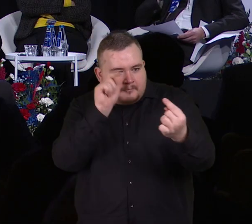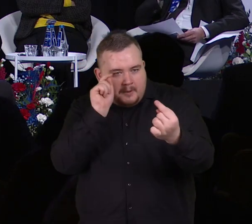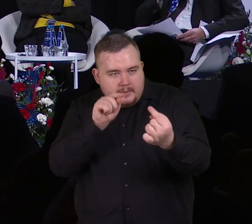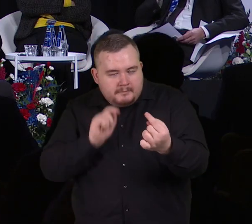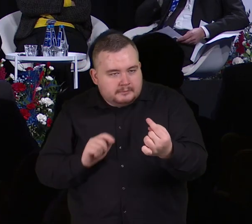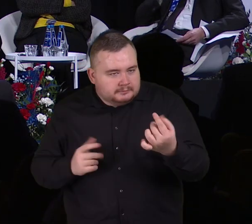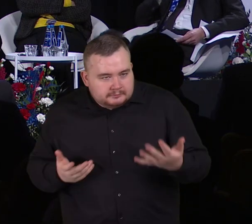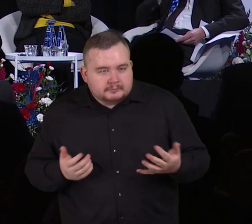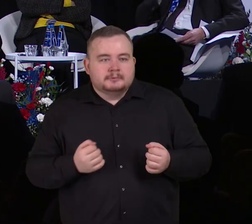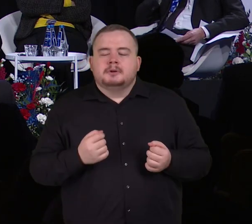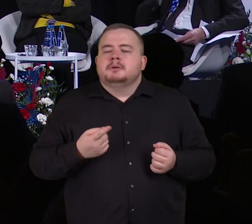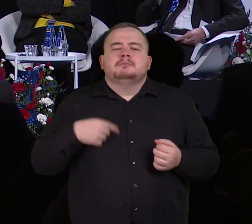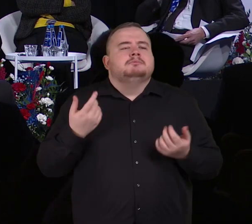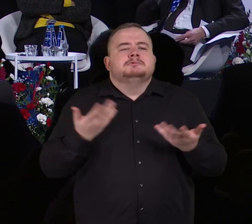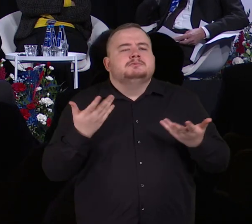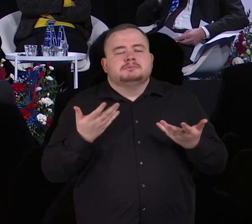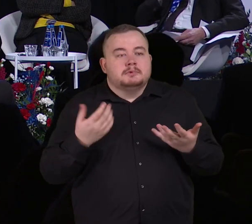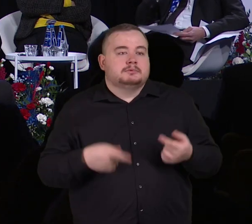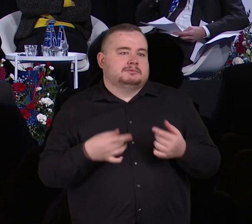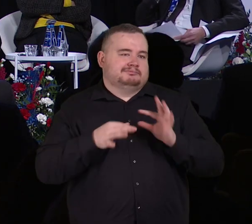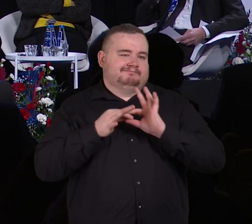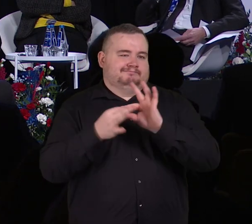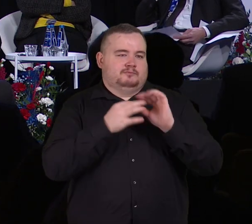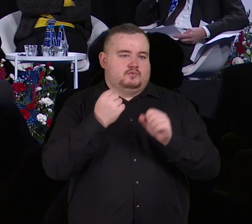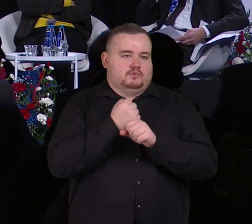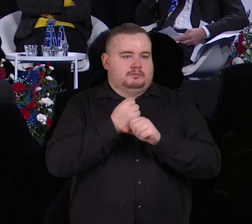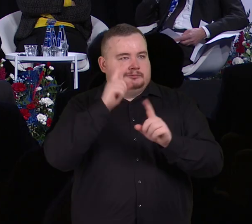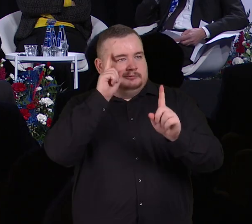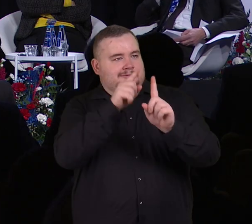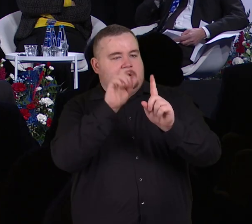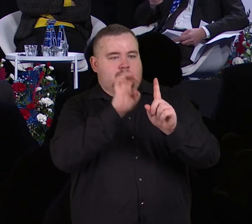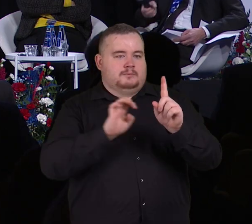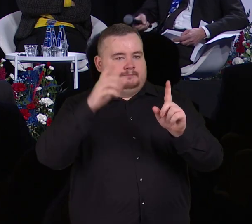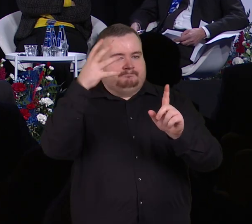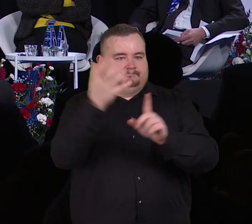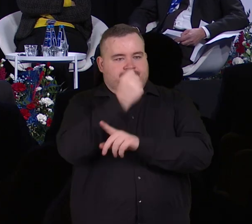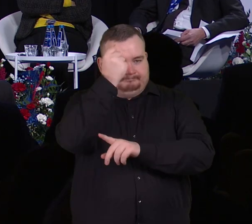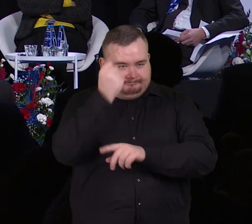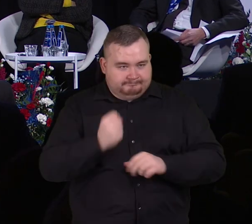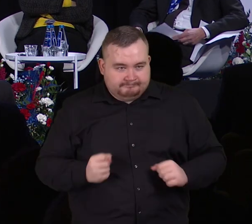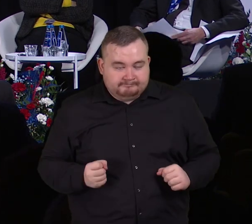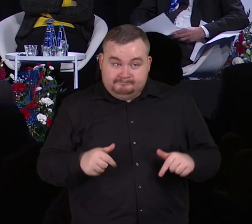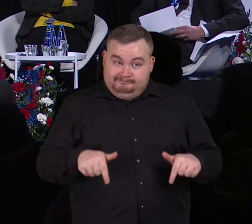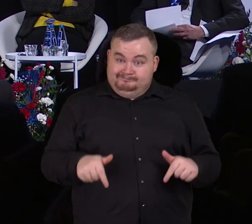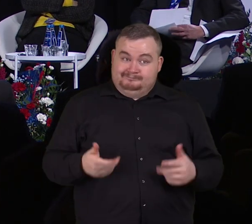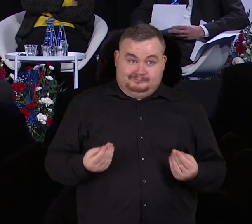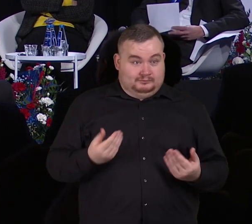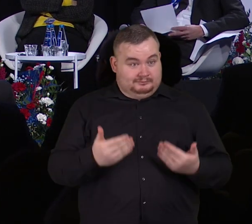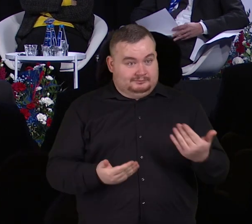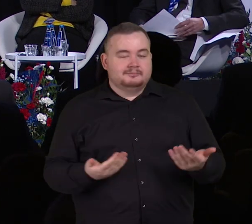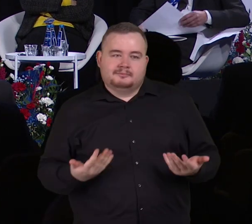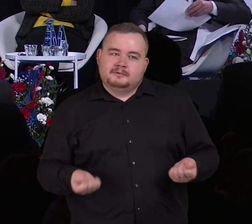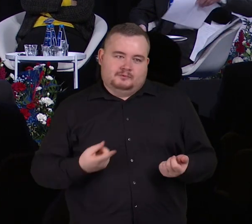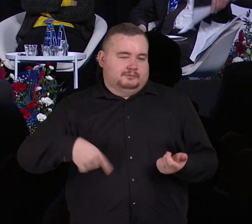targets and objectives. So that's the way we did. Thanks. We will address